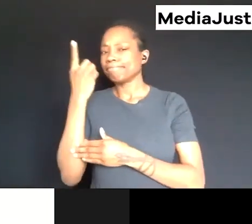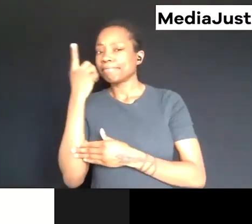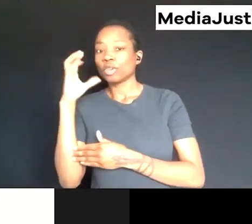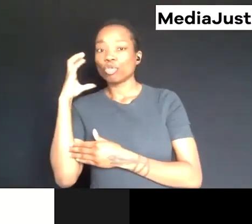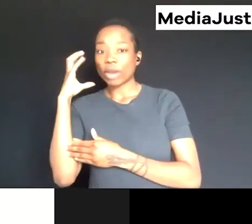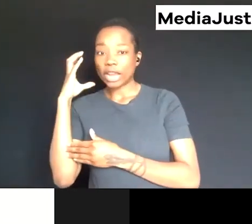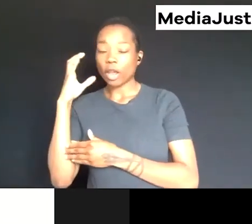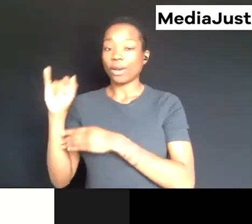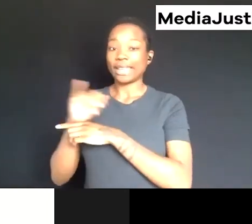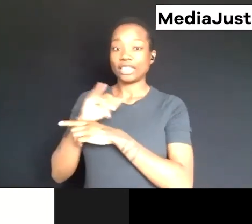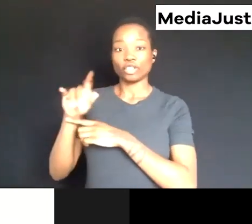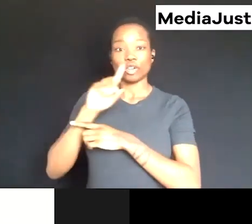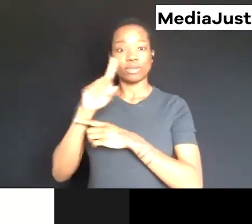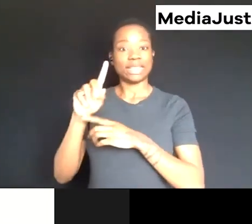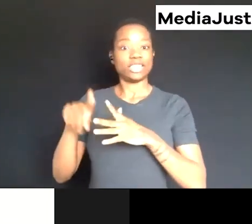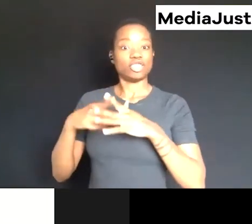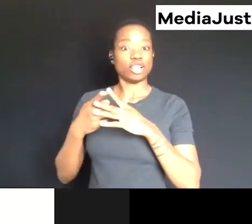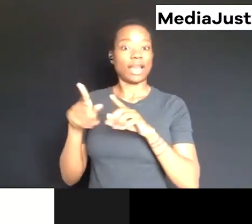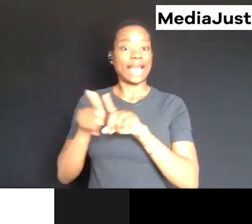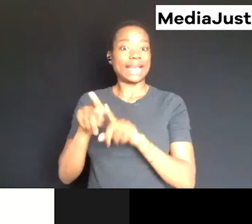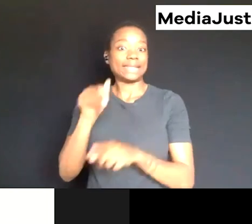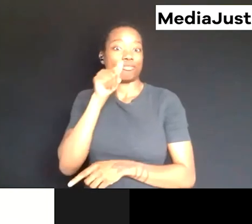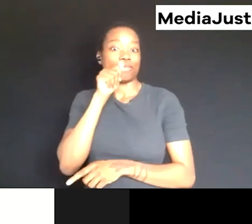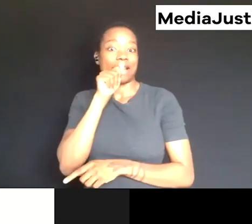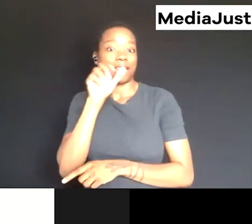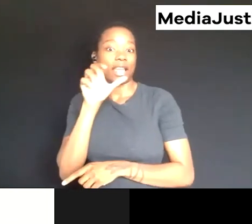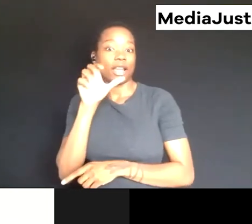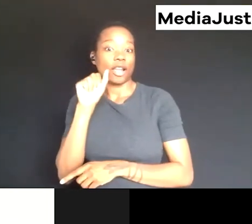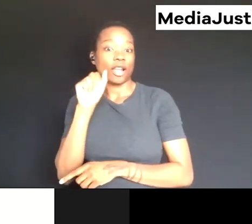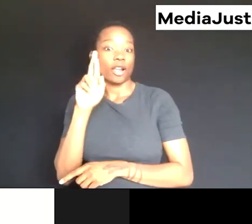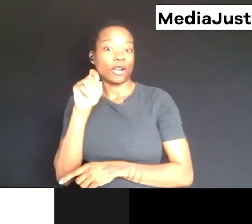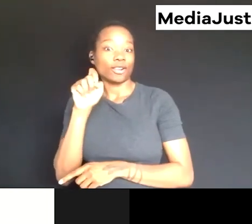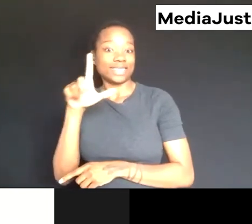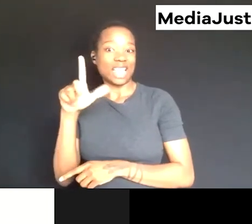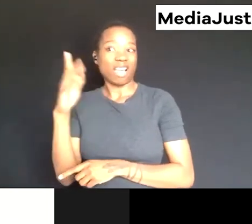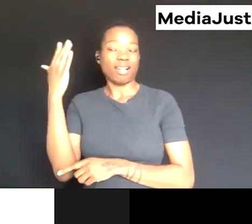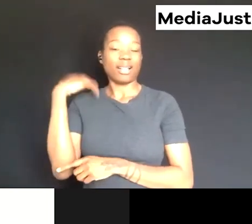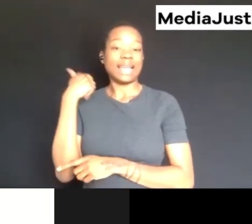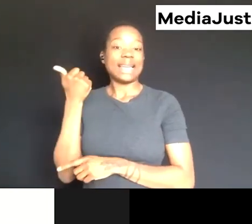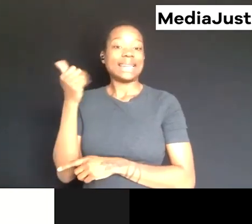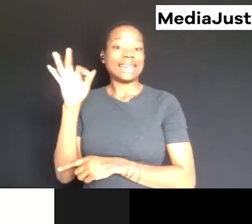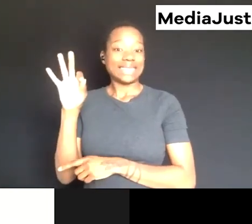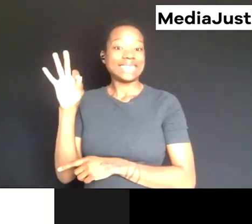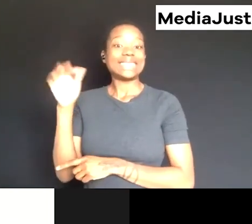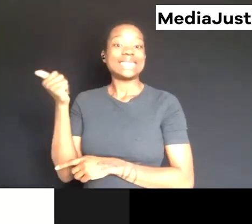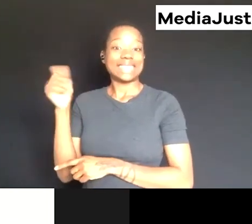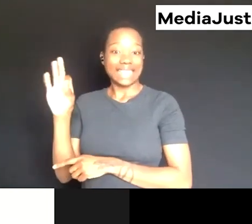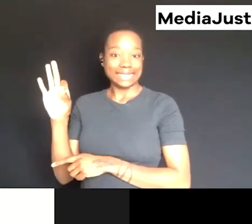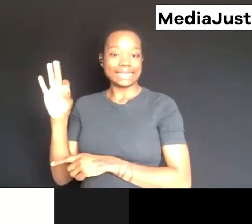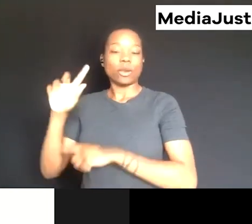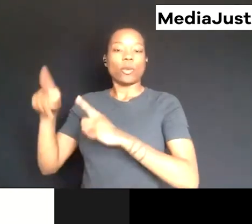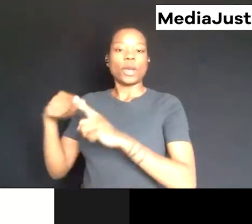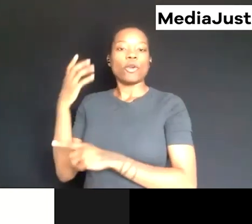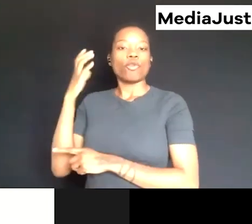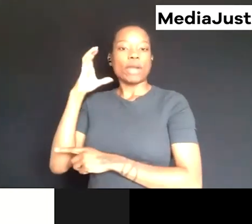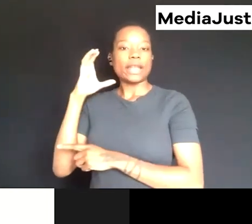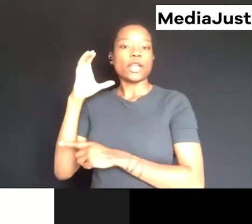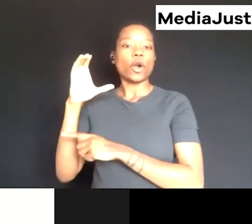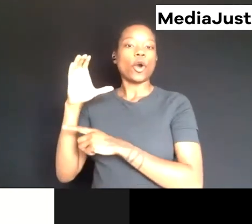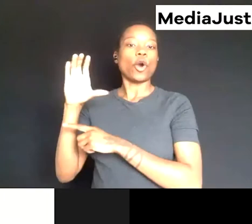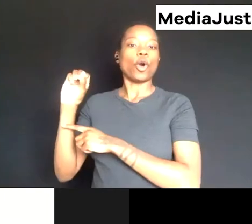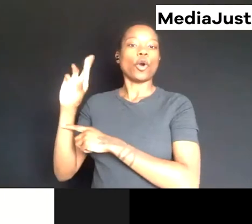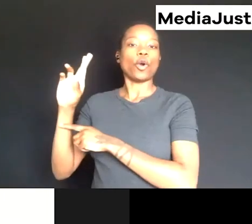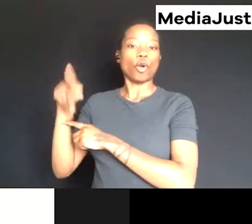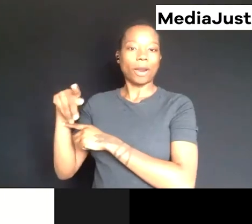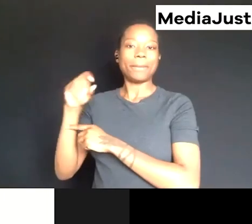private cartel back in 1919 when the Radio Corporation of America was formed as an